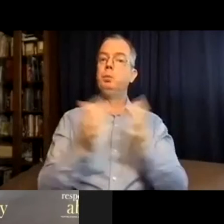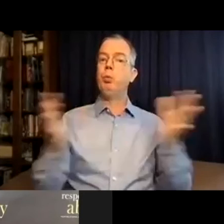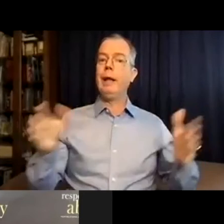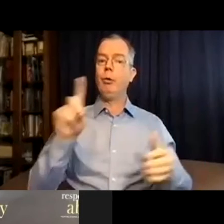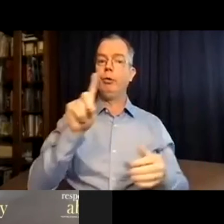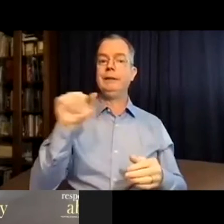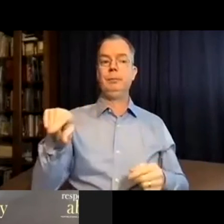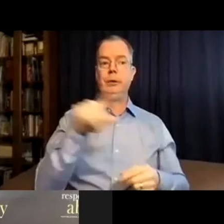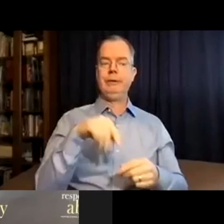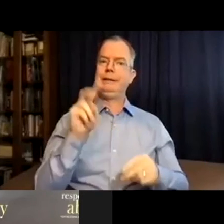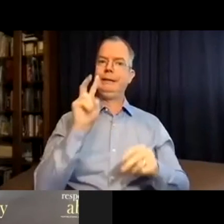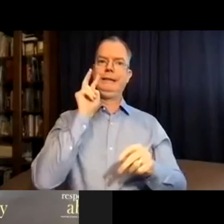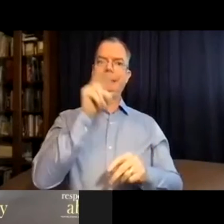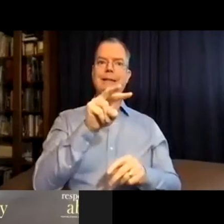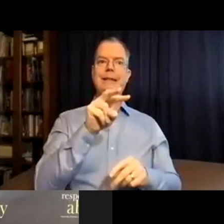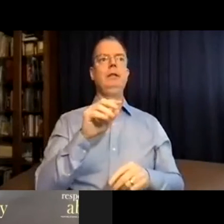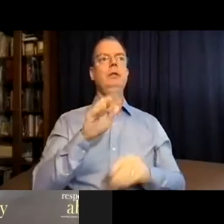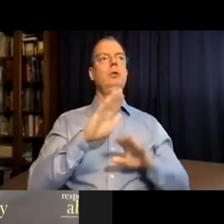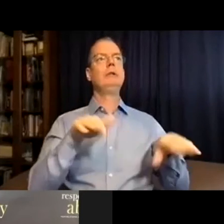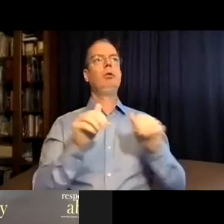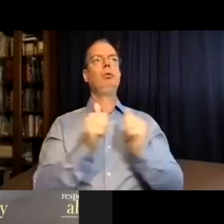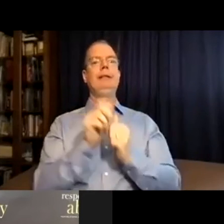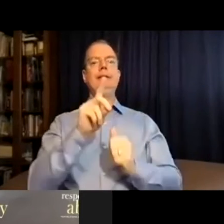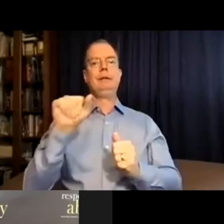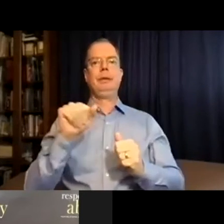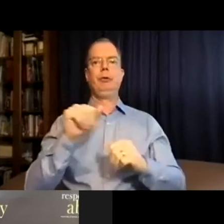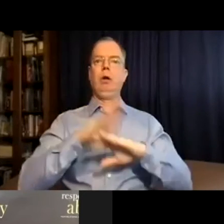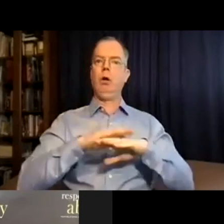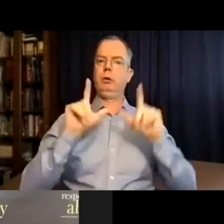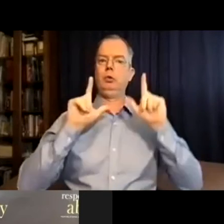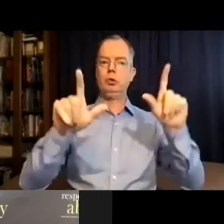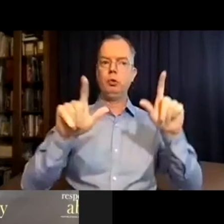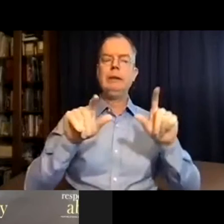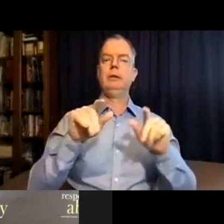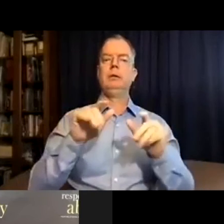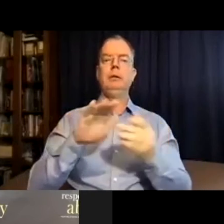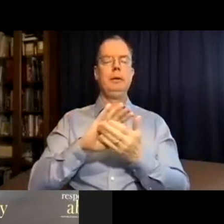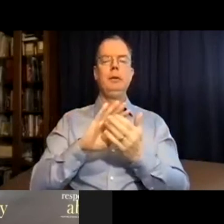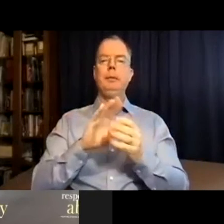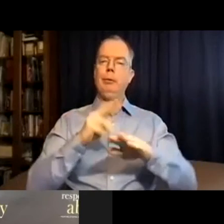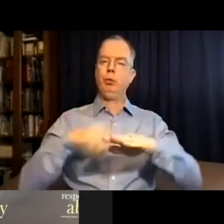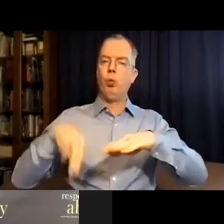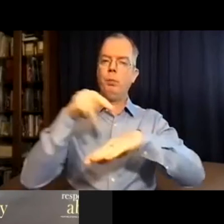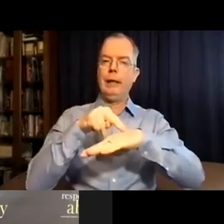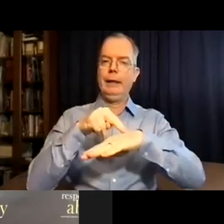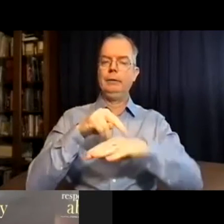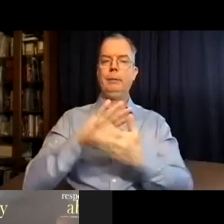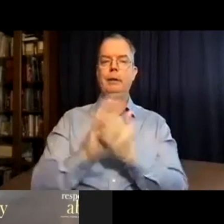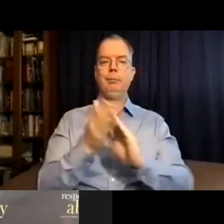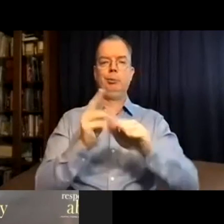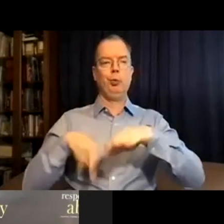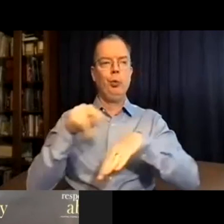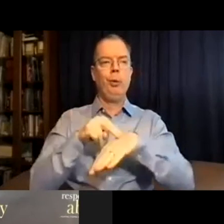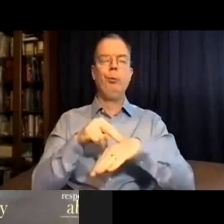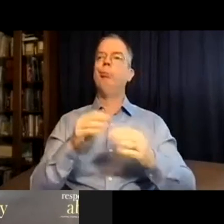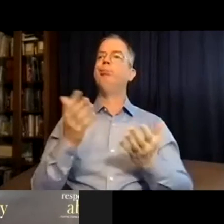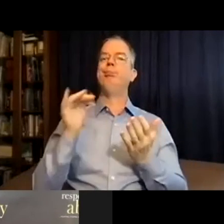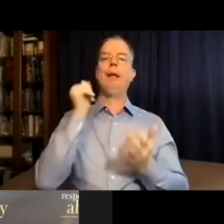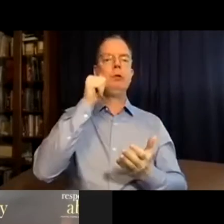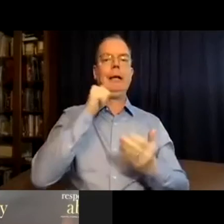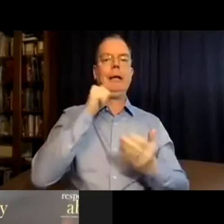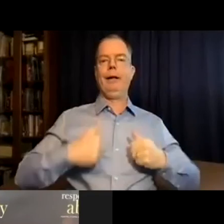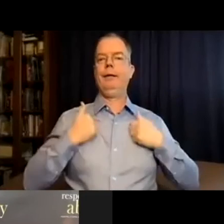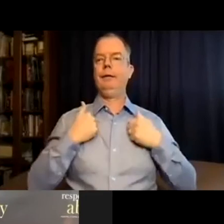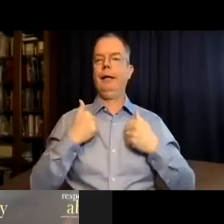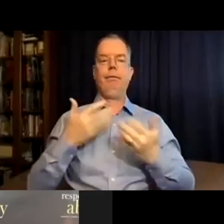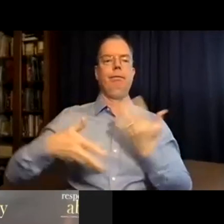children without disabilities need to see children with disabilities on TV. Make it normal,